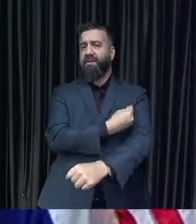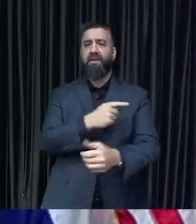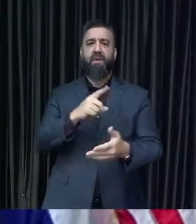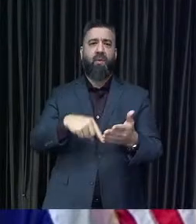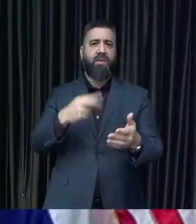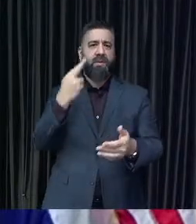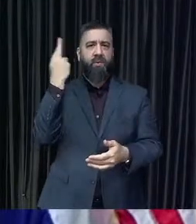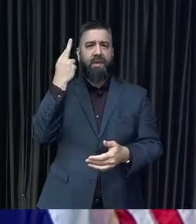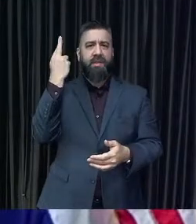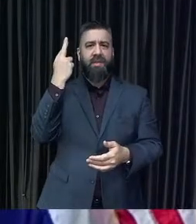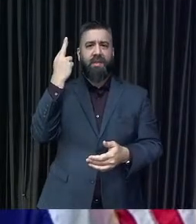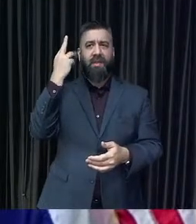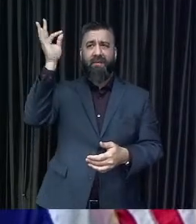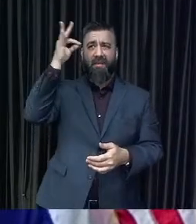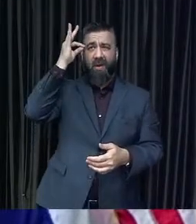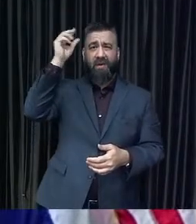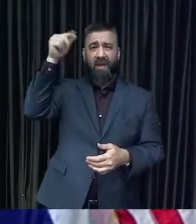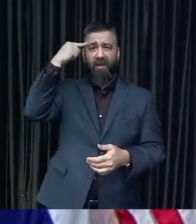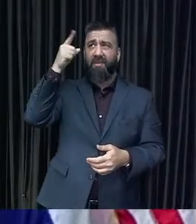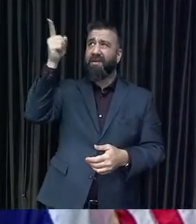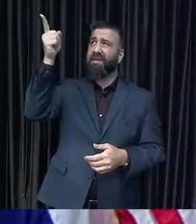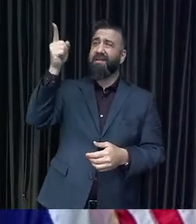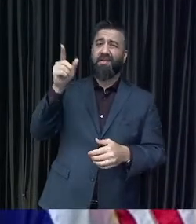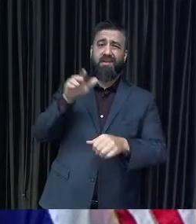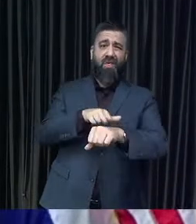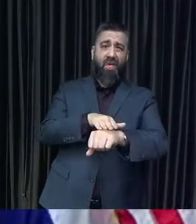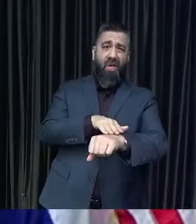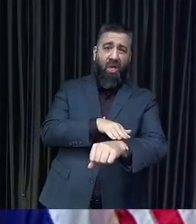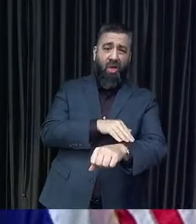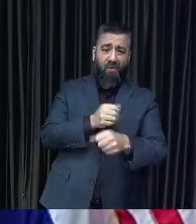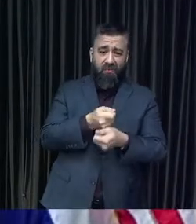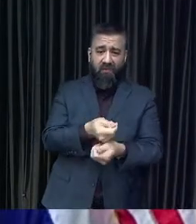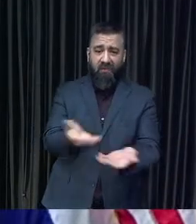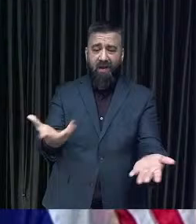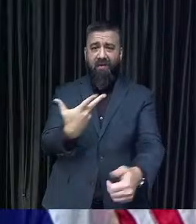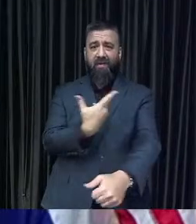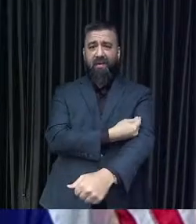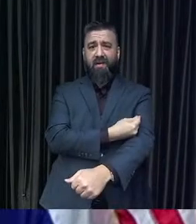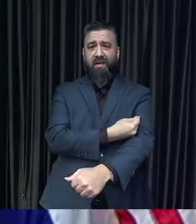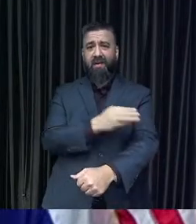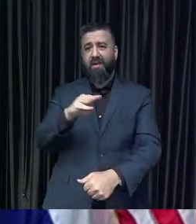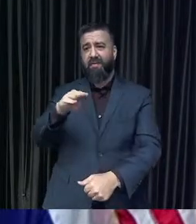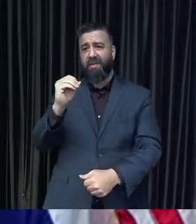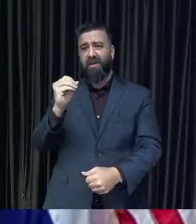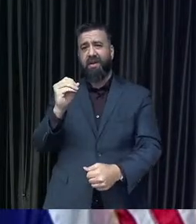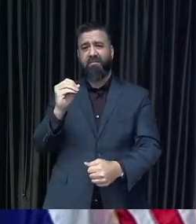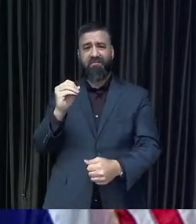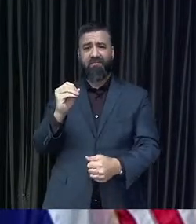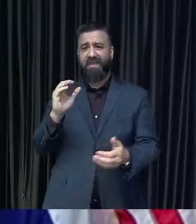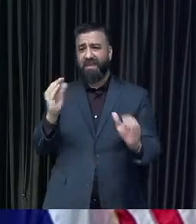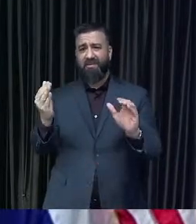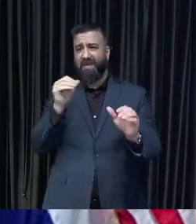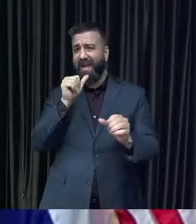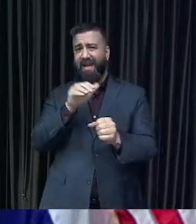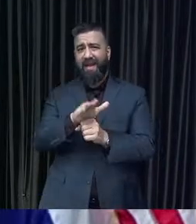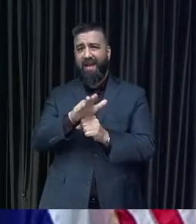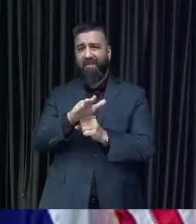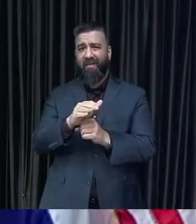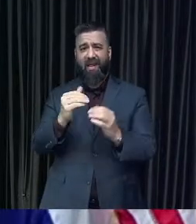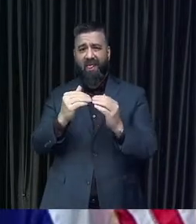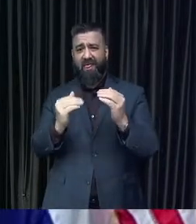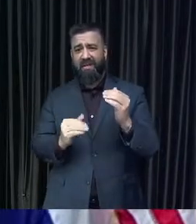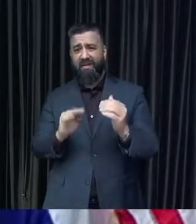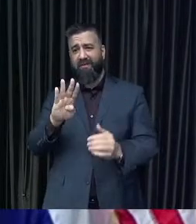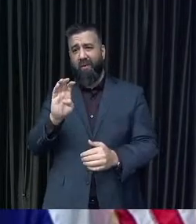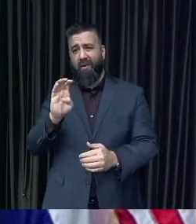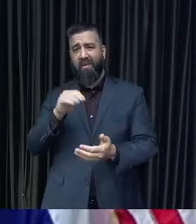by the federal government with the vaccine? Missouri seems to still be short approximately 400,000 shots. Yeah, it seems that